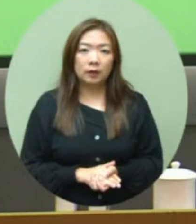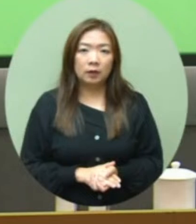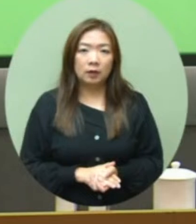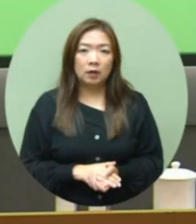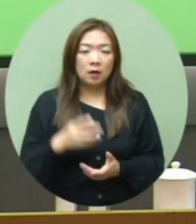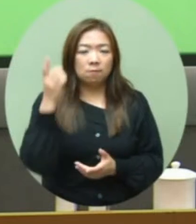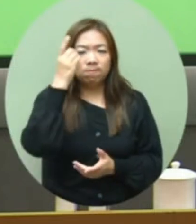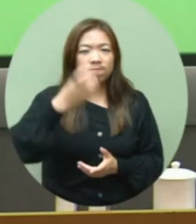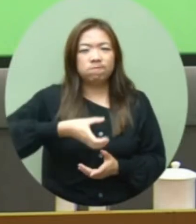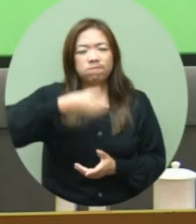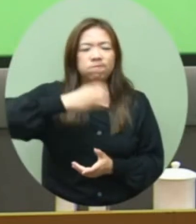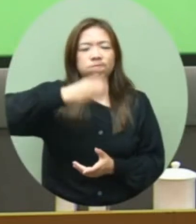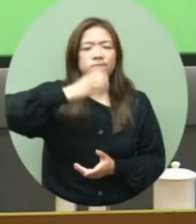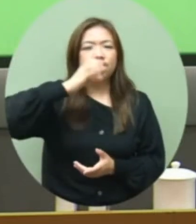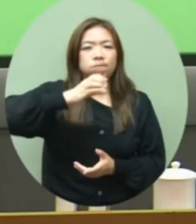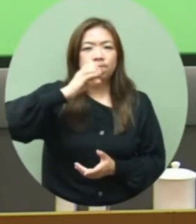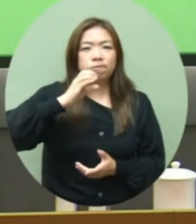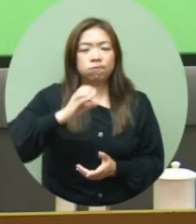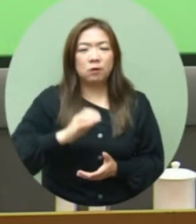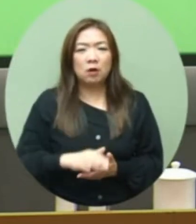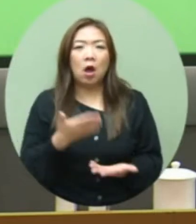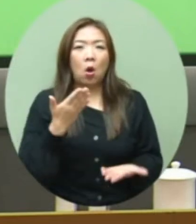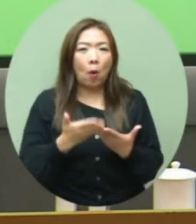have repeatedly remind